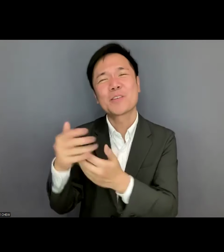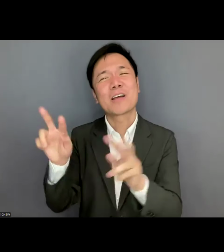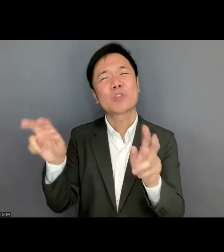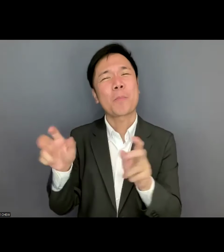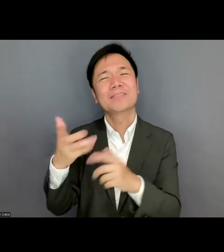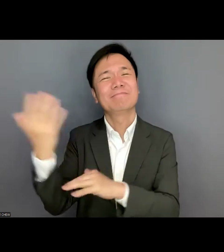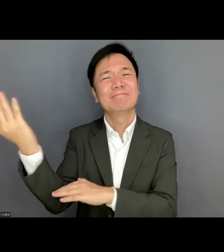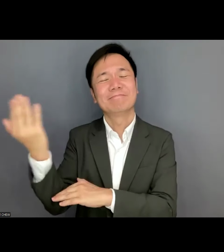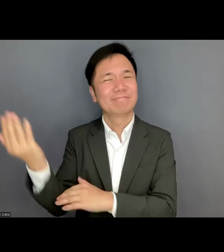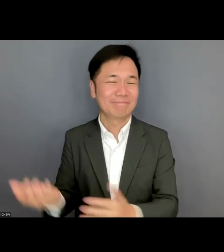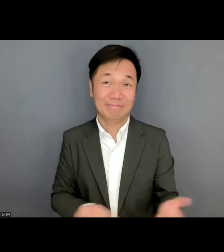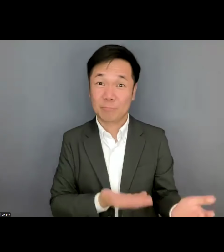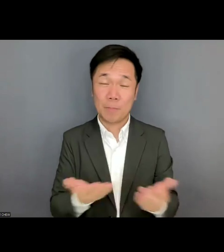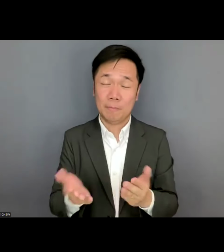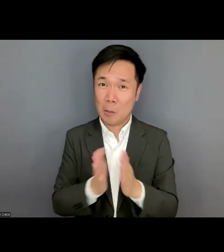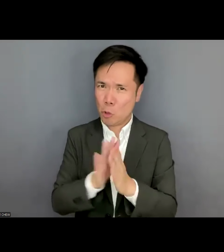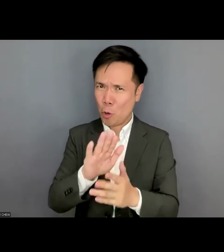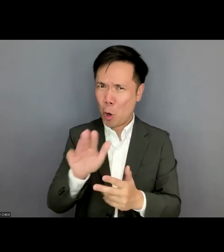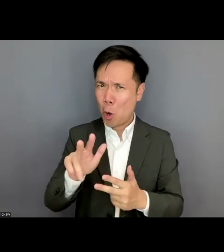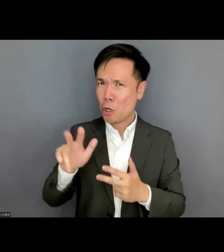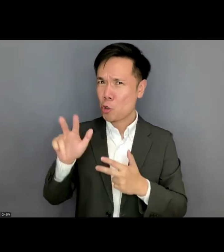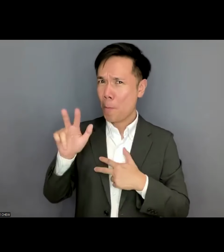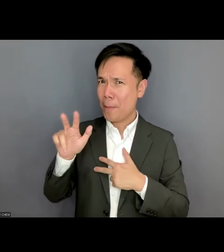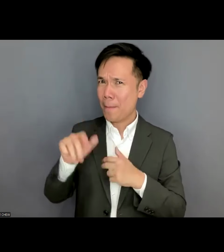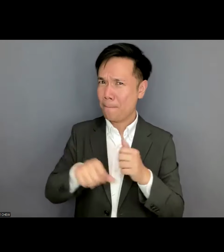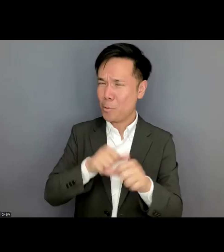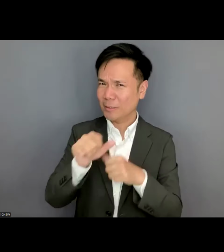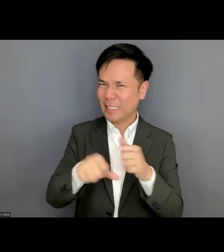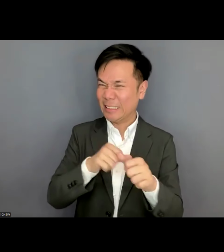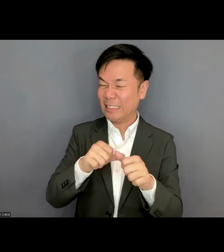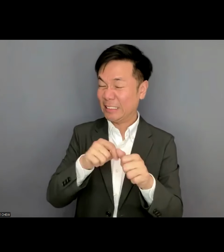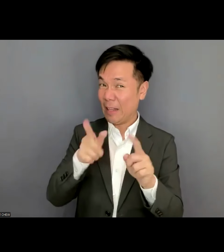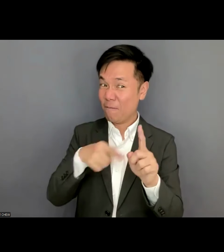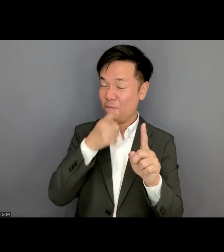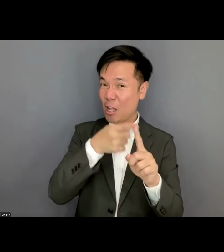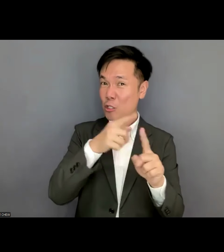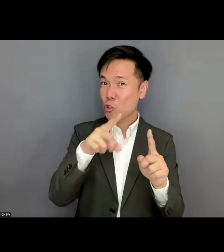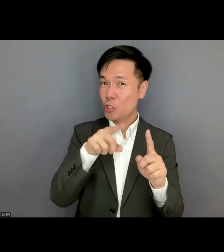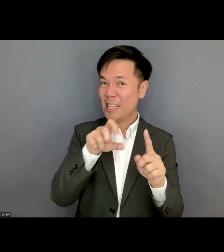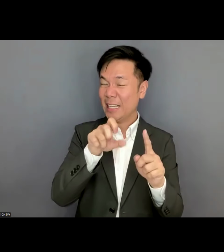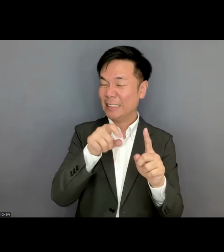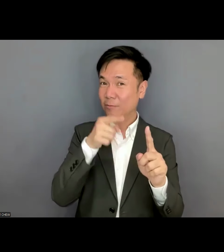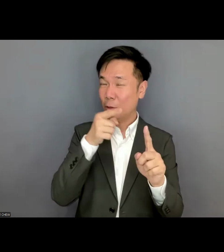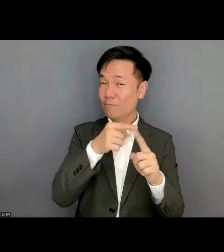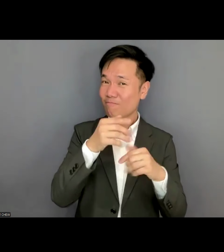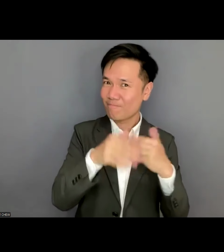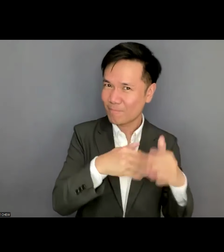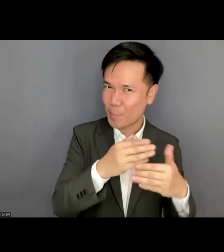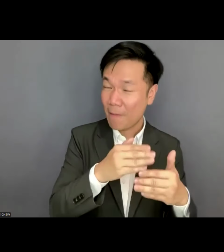talk about these commitment processes and aligning GDS commitments with